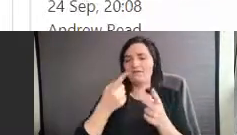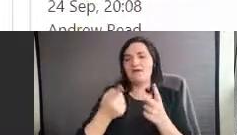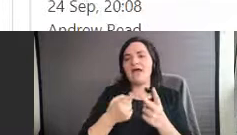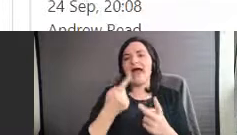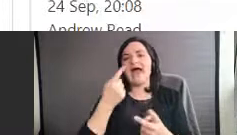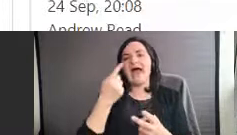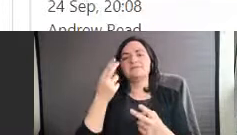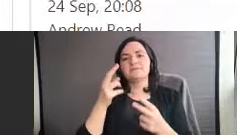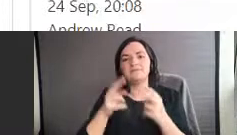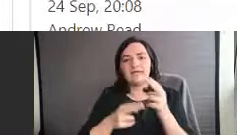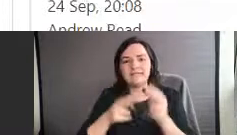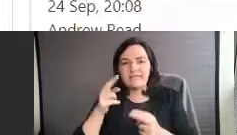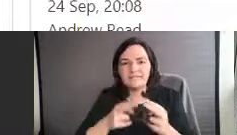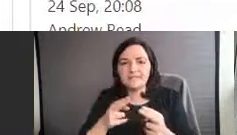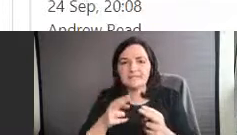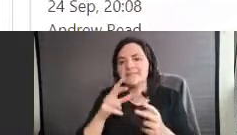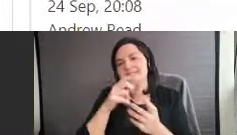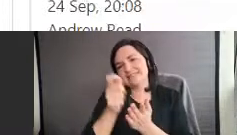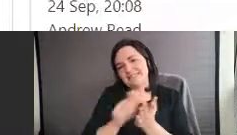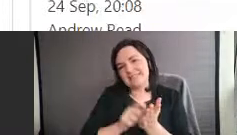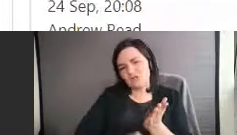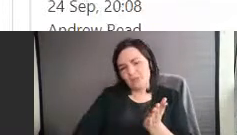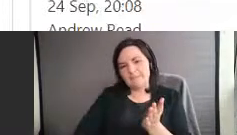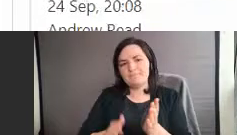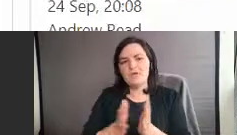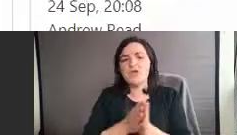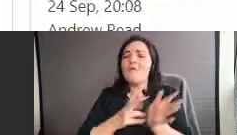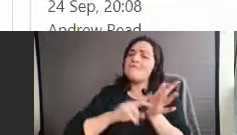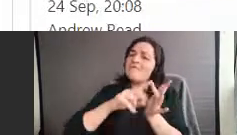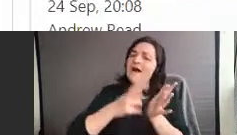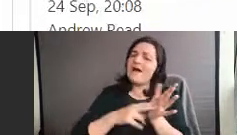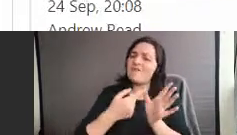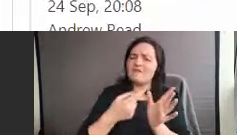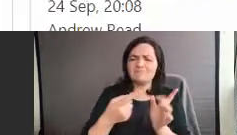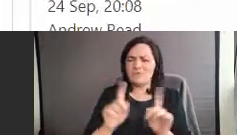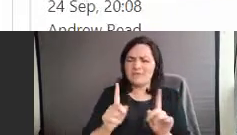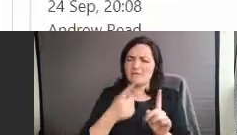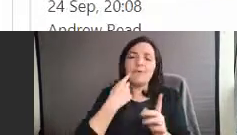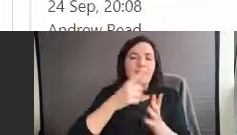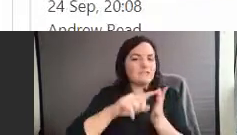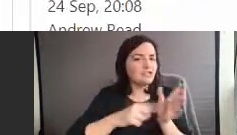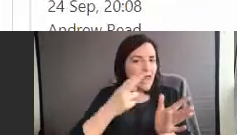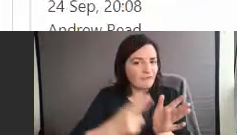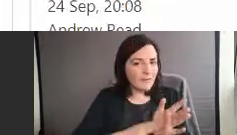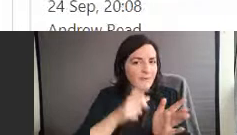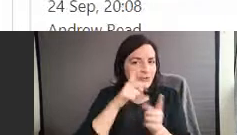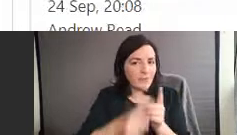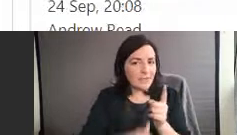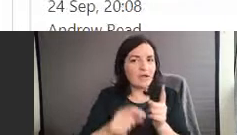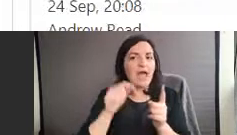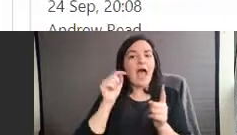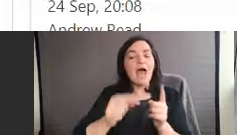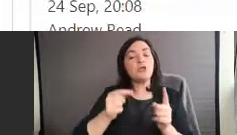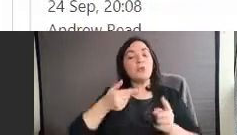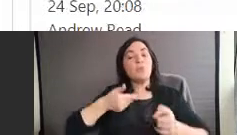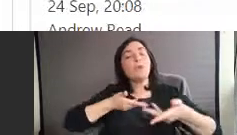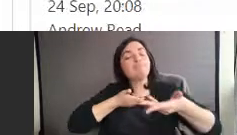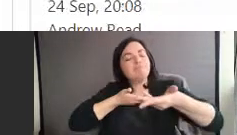in January. It's basically a discussion, a prepared discussion that you are going to have with your